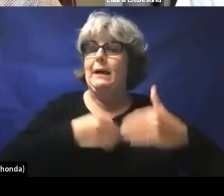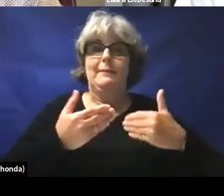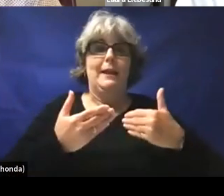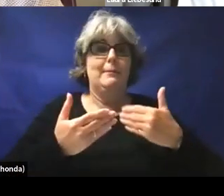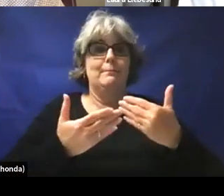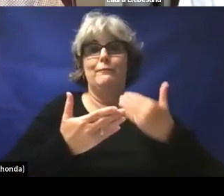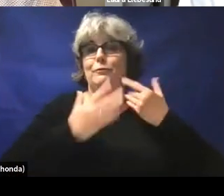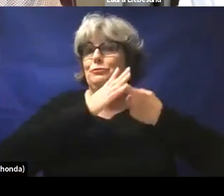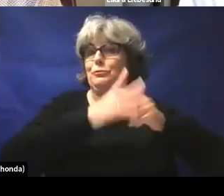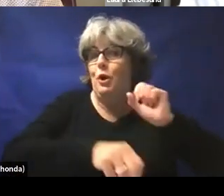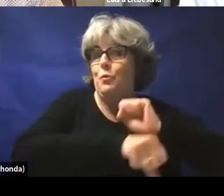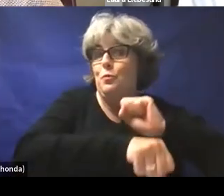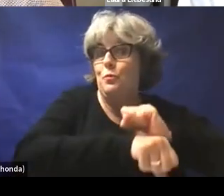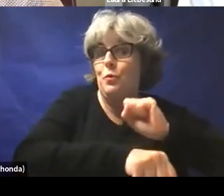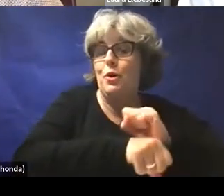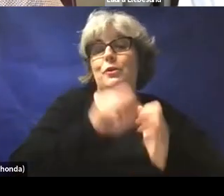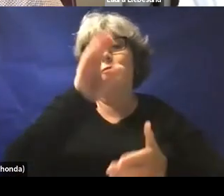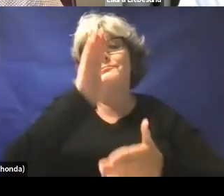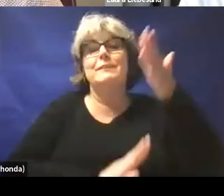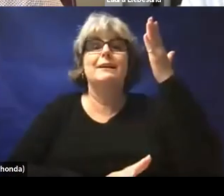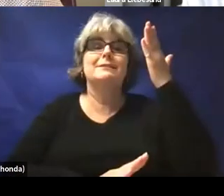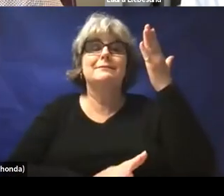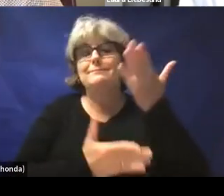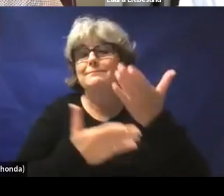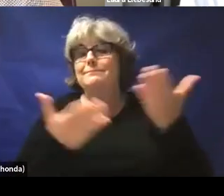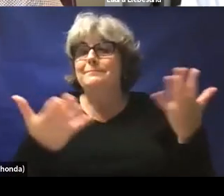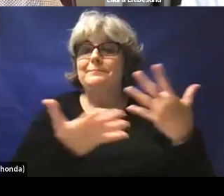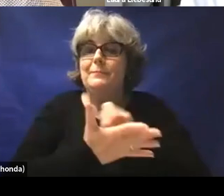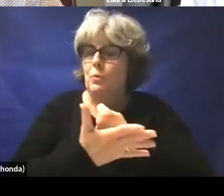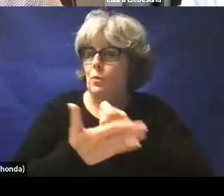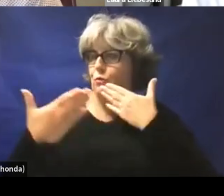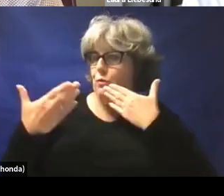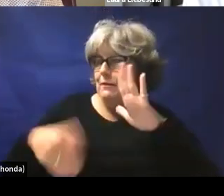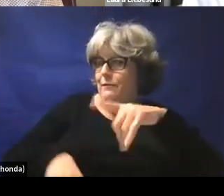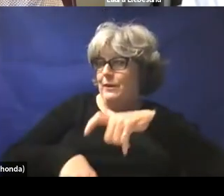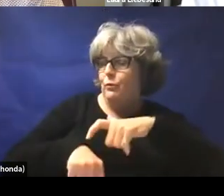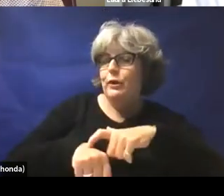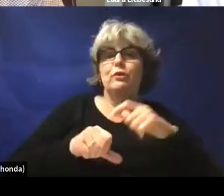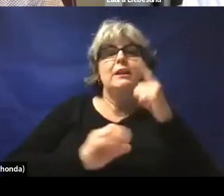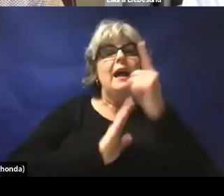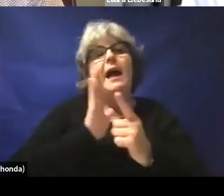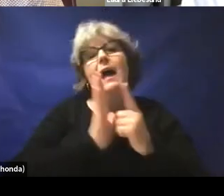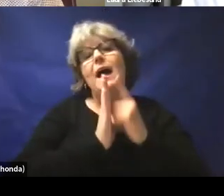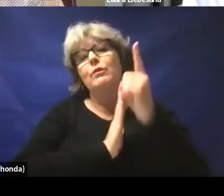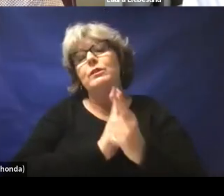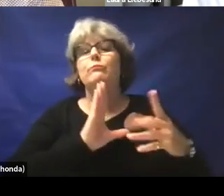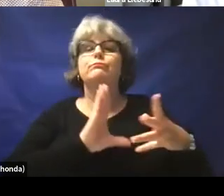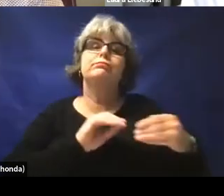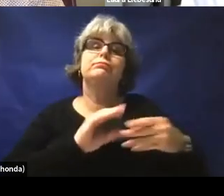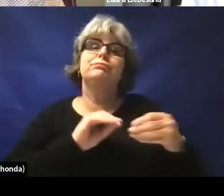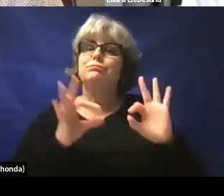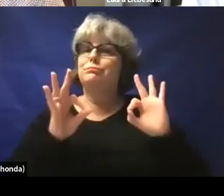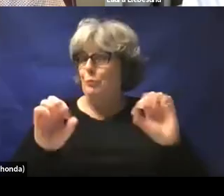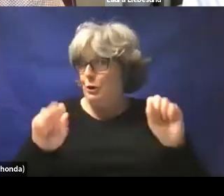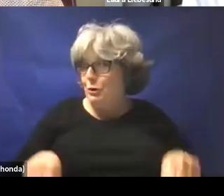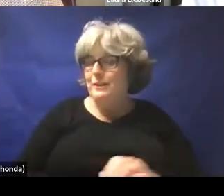they were going to their next gig. And so we were so thankful of the time that they would give, but we could have talked for hours because they were such good talkers. I